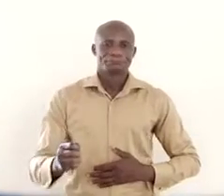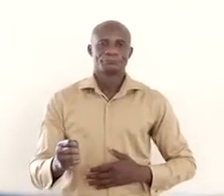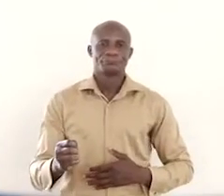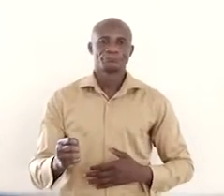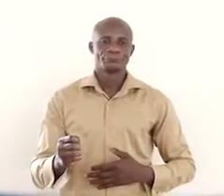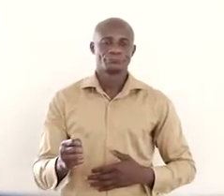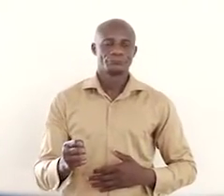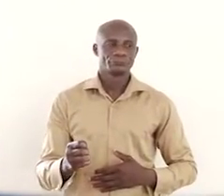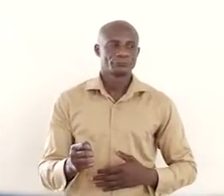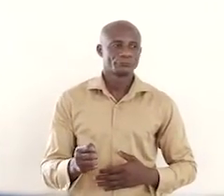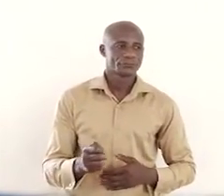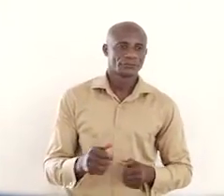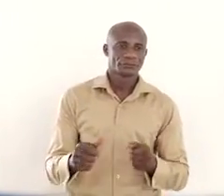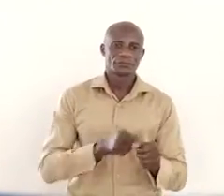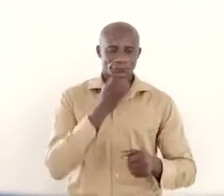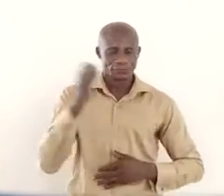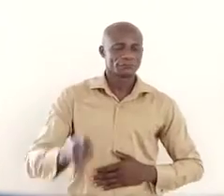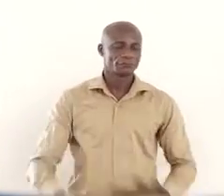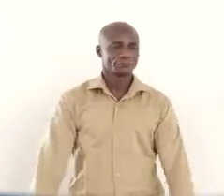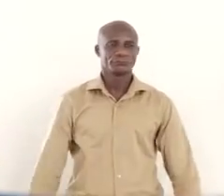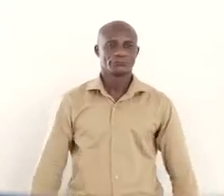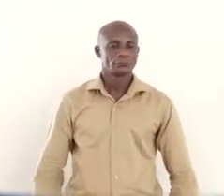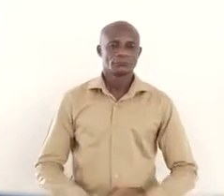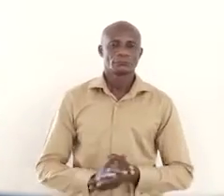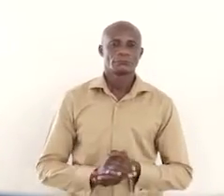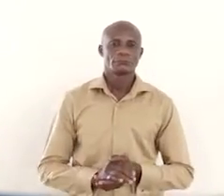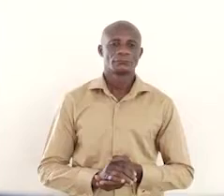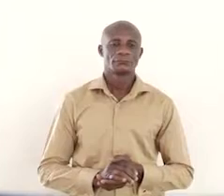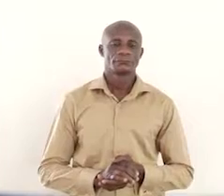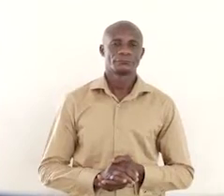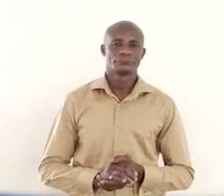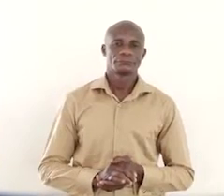evil, mevegevege, how did they say that in English?